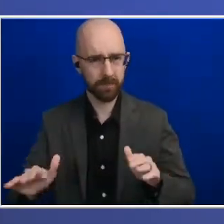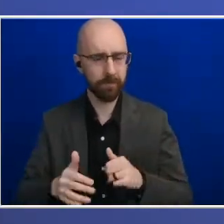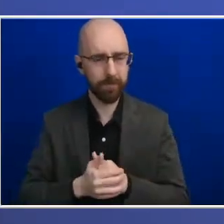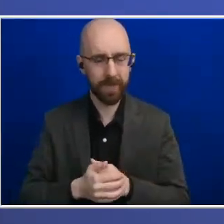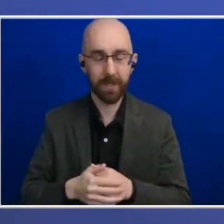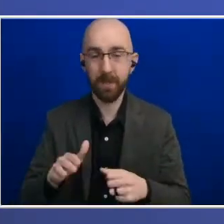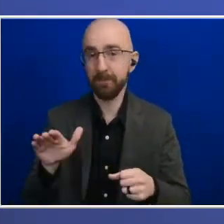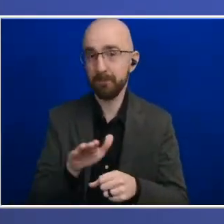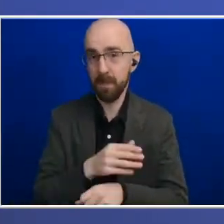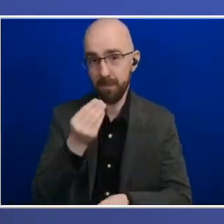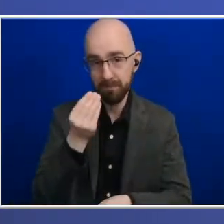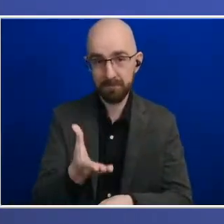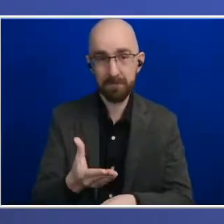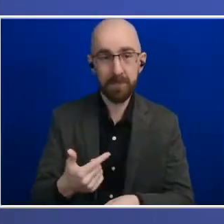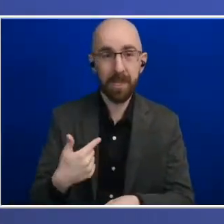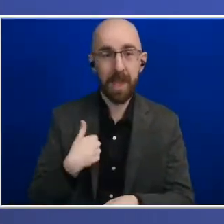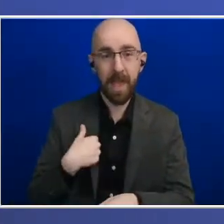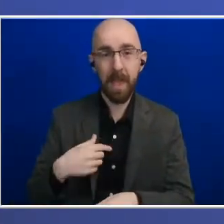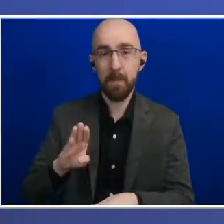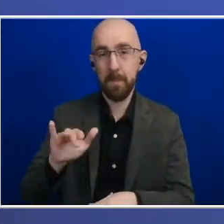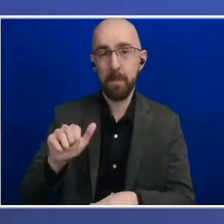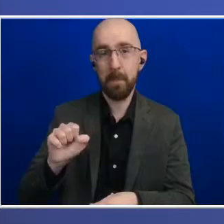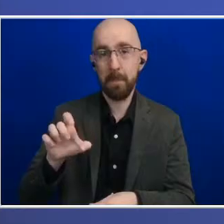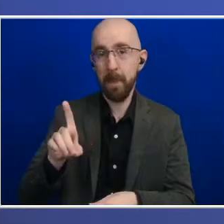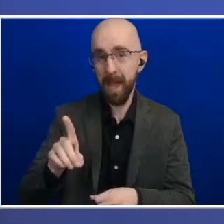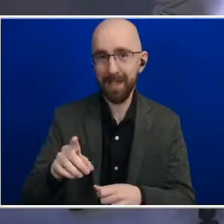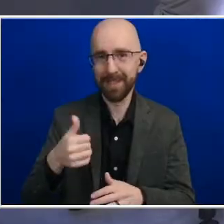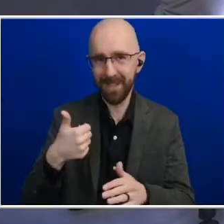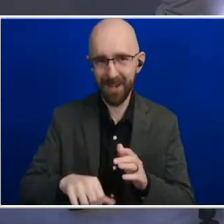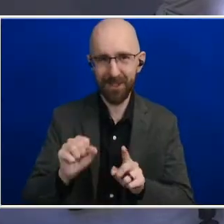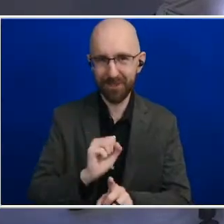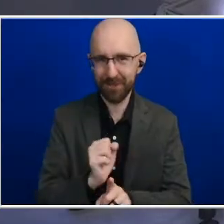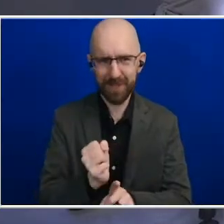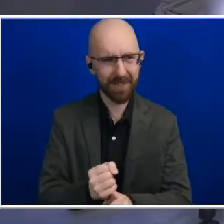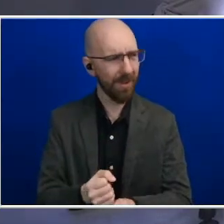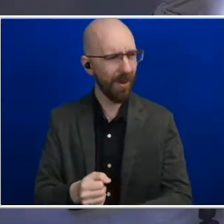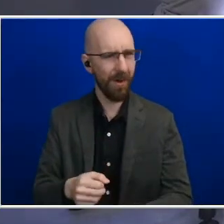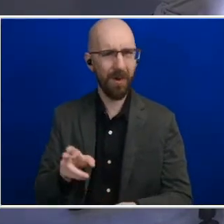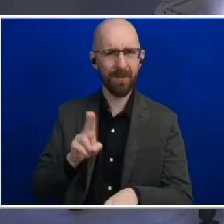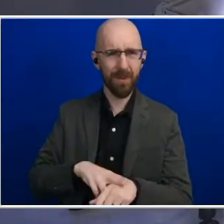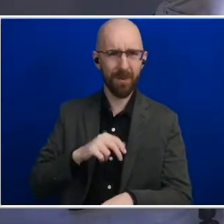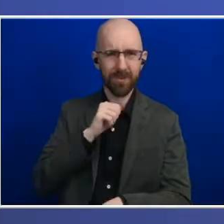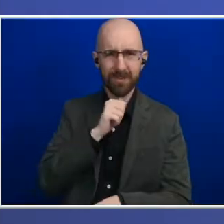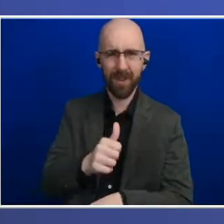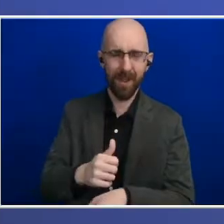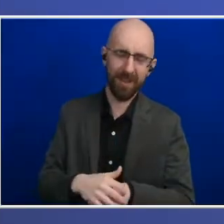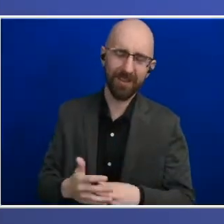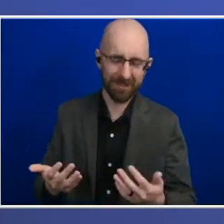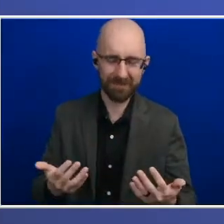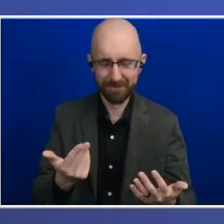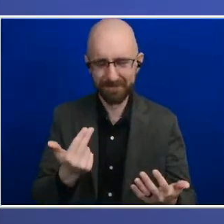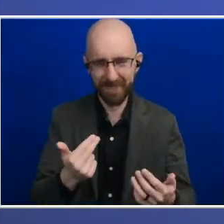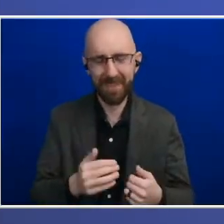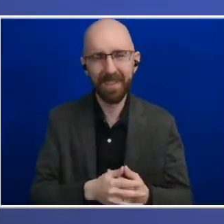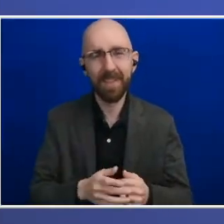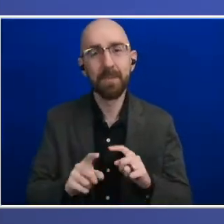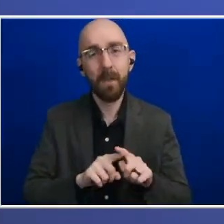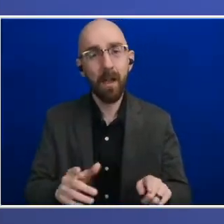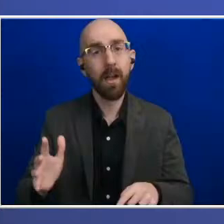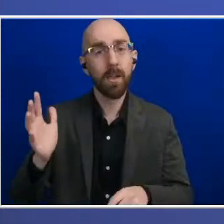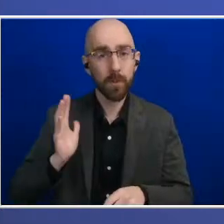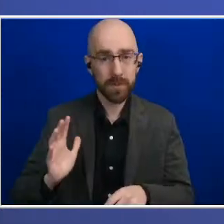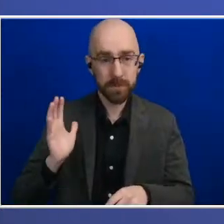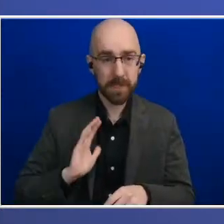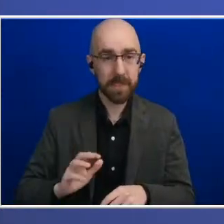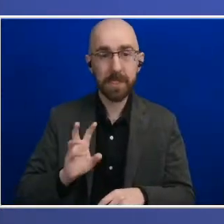biased here under these circumstances. No, we wouldn't have thought about that. Okay. So it used to be that 65 and